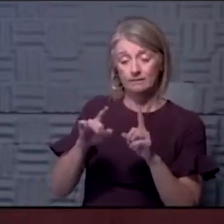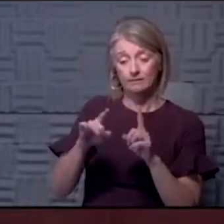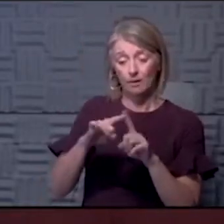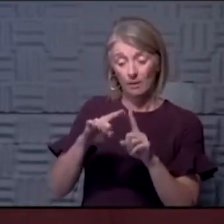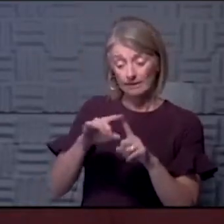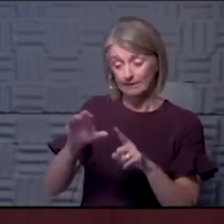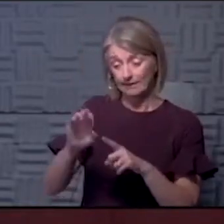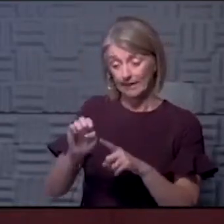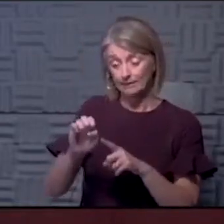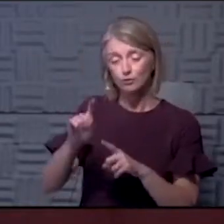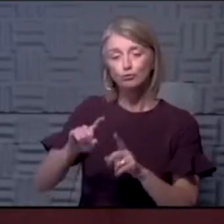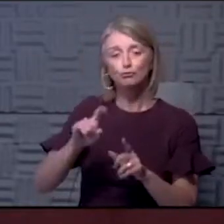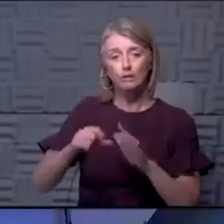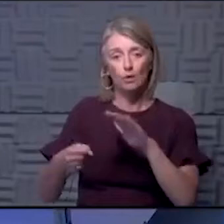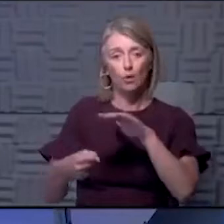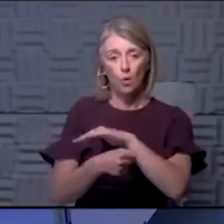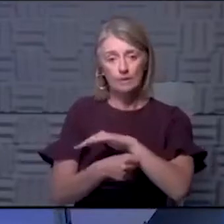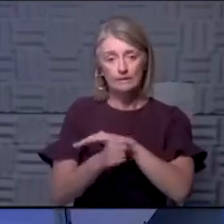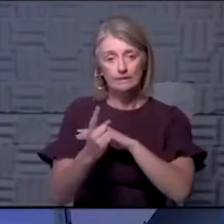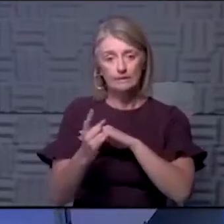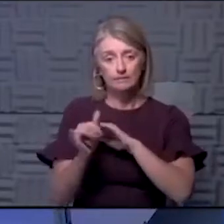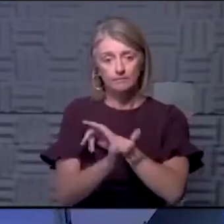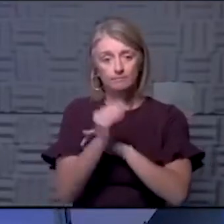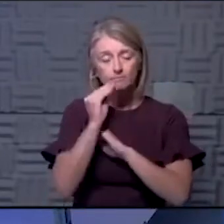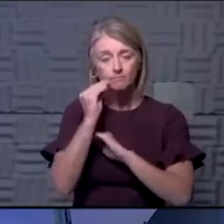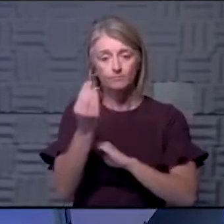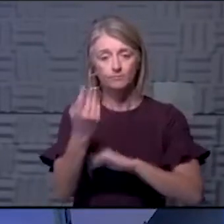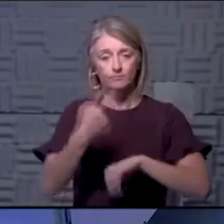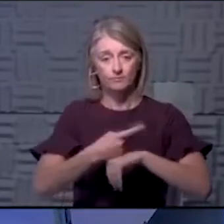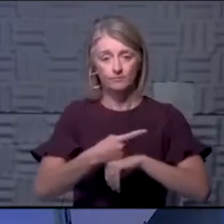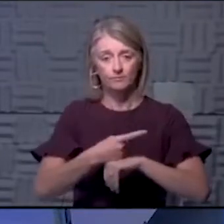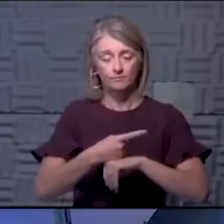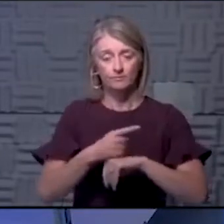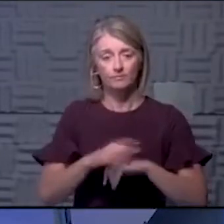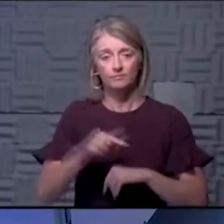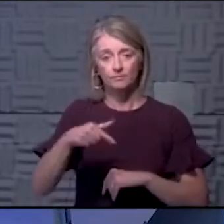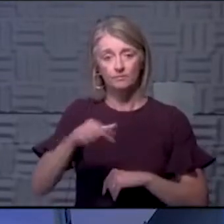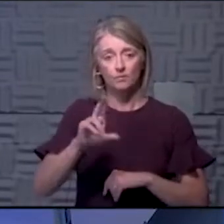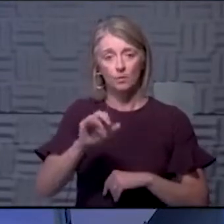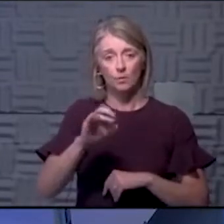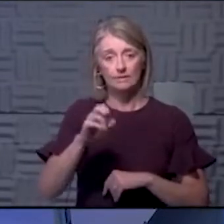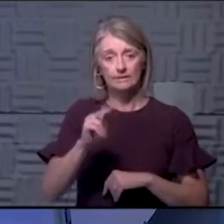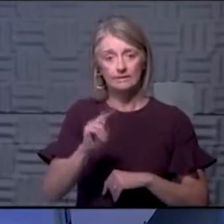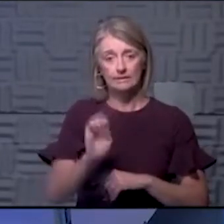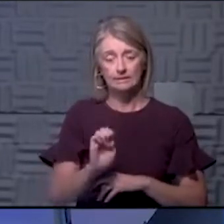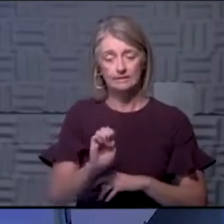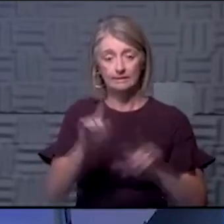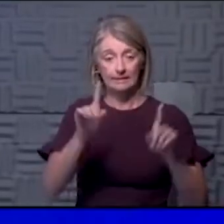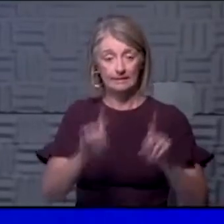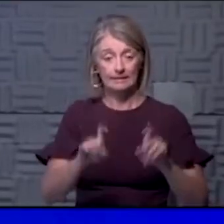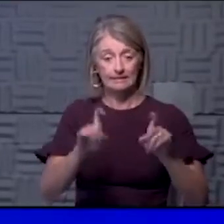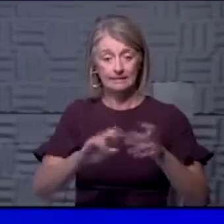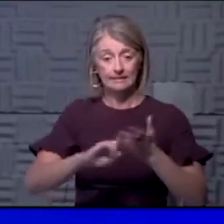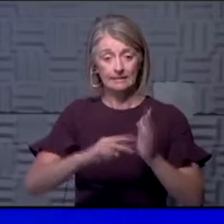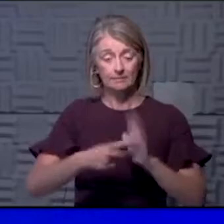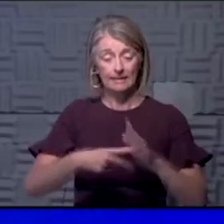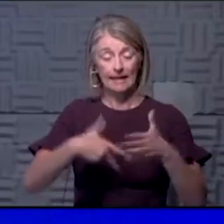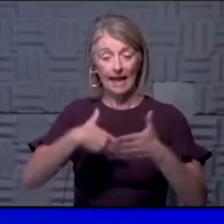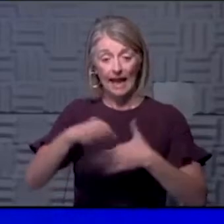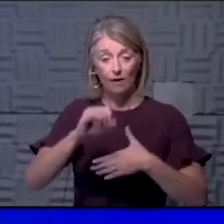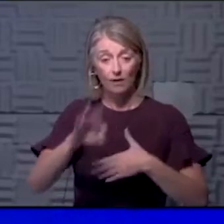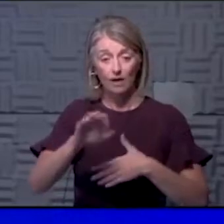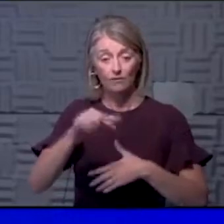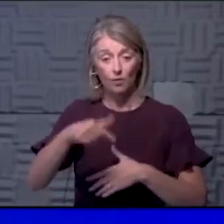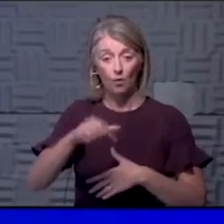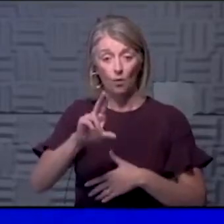days. Period. Right. That is the ultimate guidance. Yep. Testing does not get you out of quarantine. However,